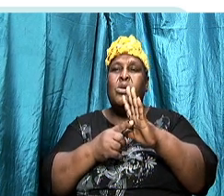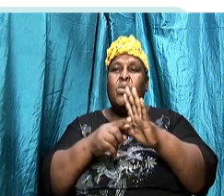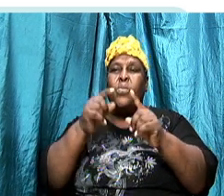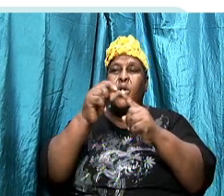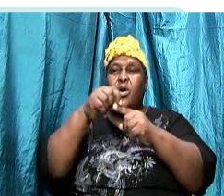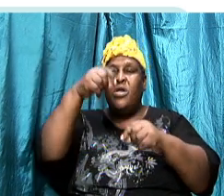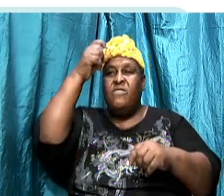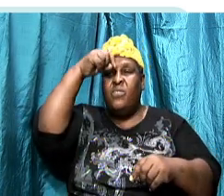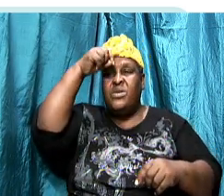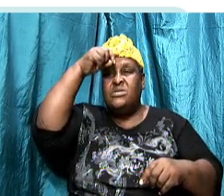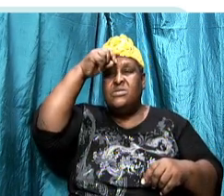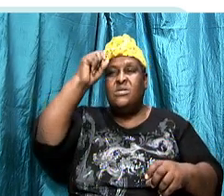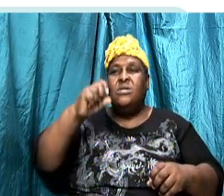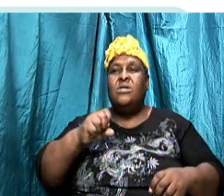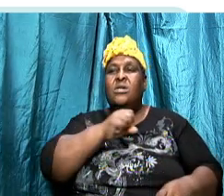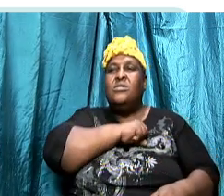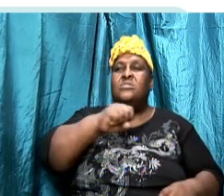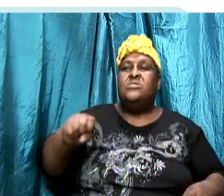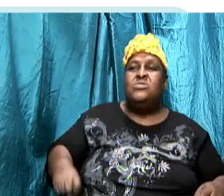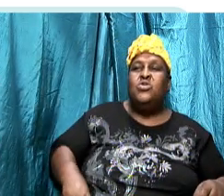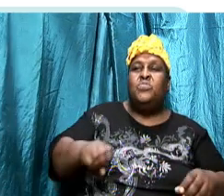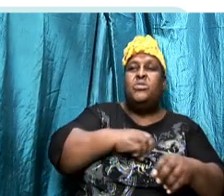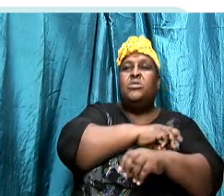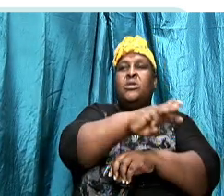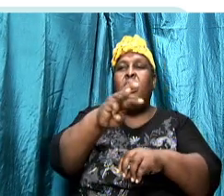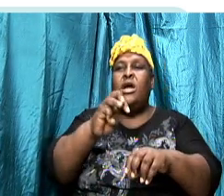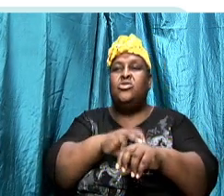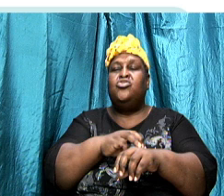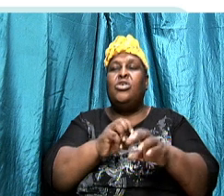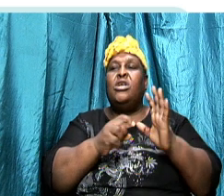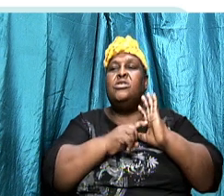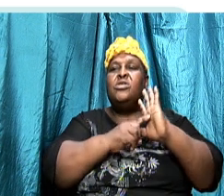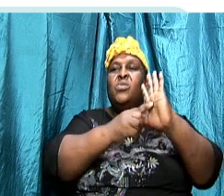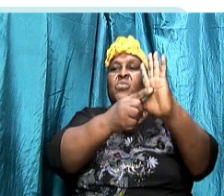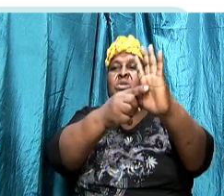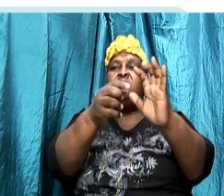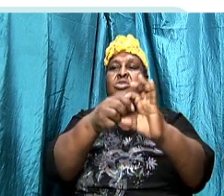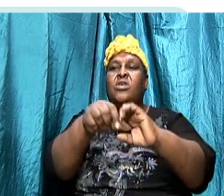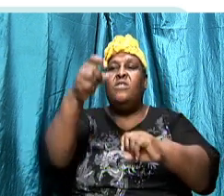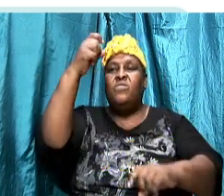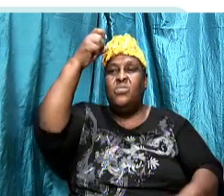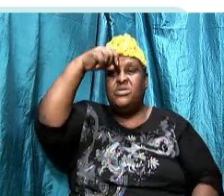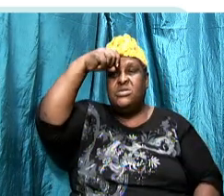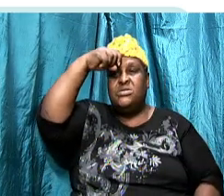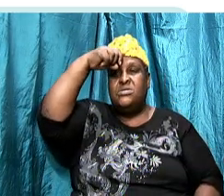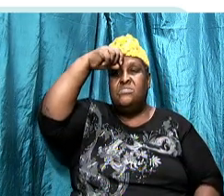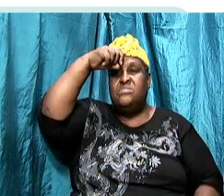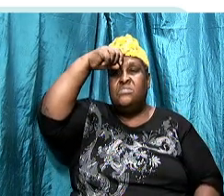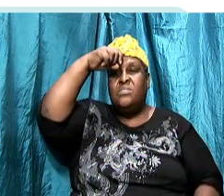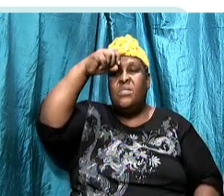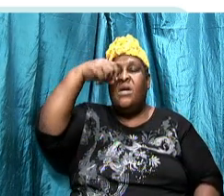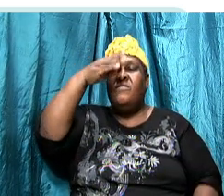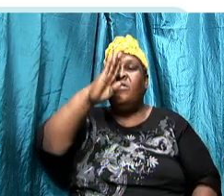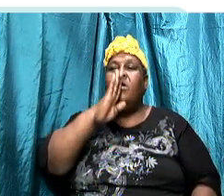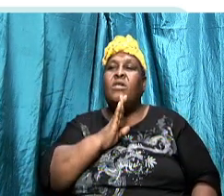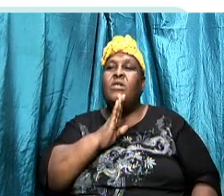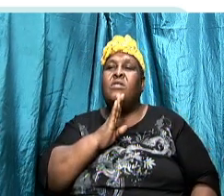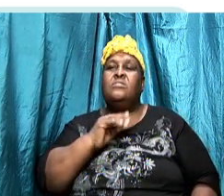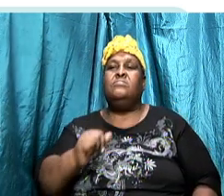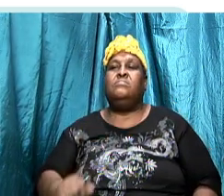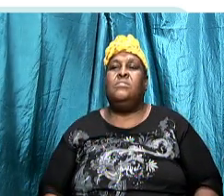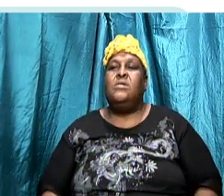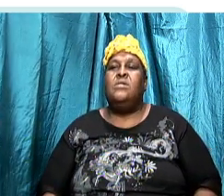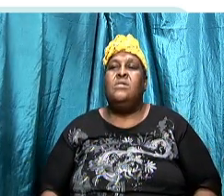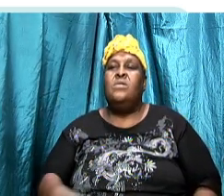of word of wisdom is a supernatural declaration of the wisdom of God. So